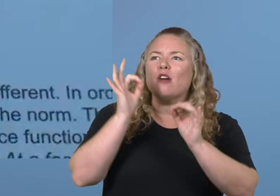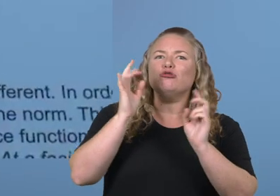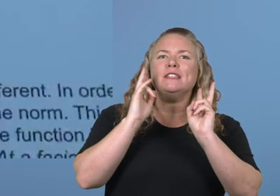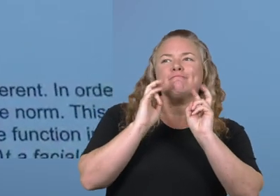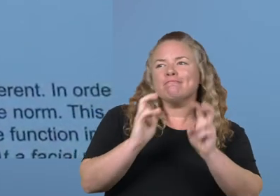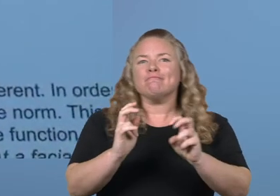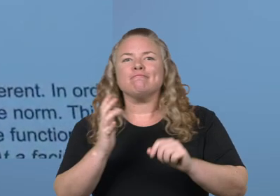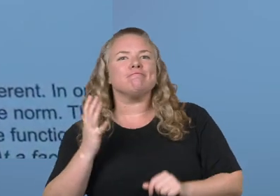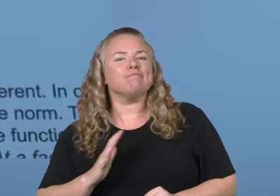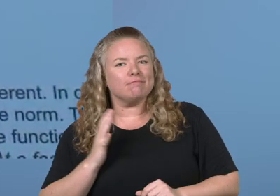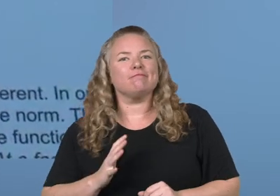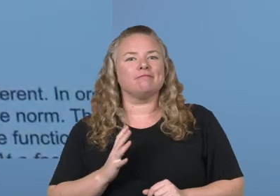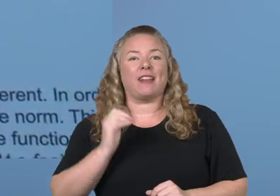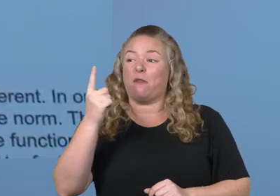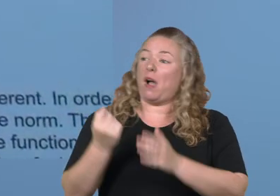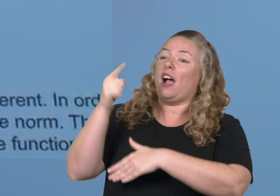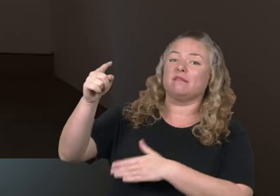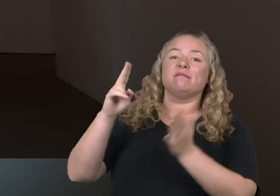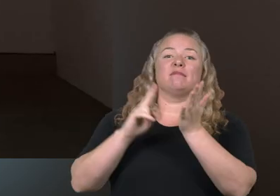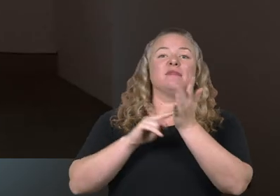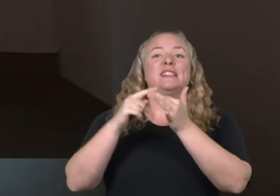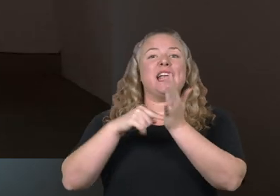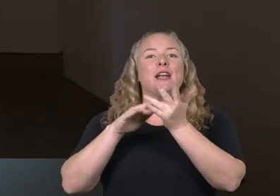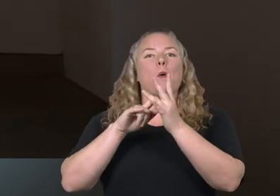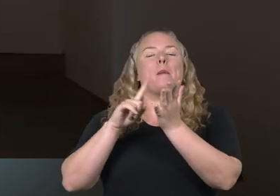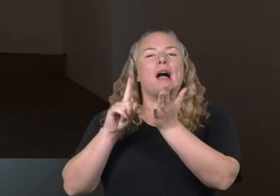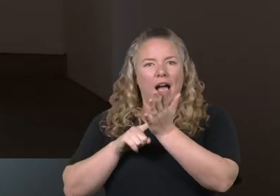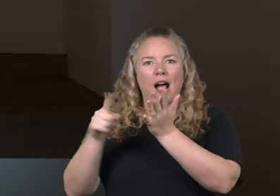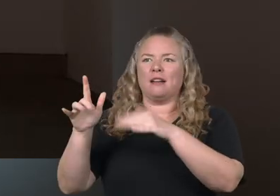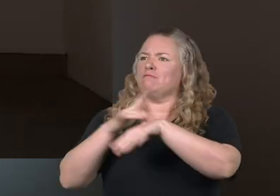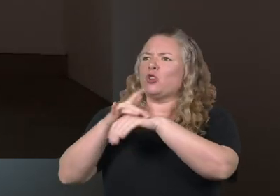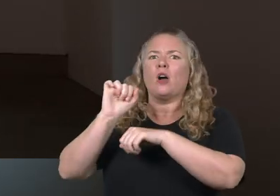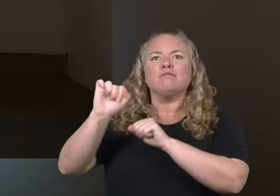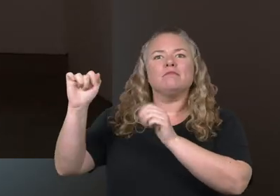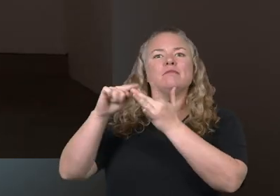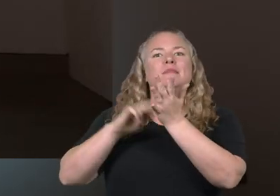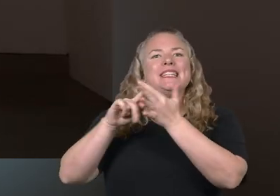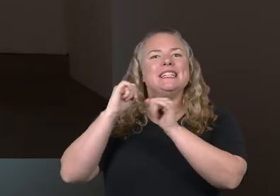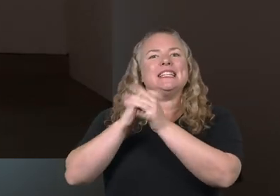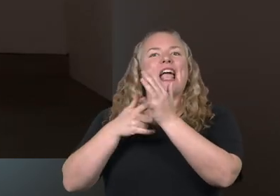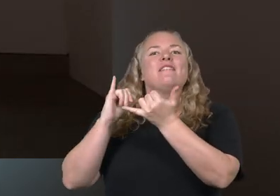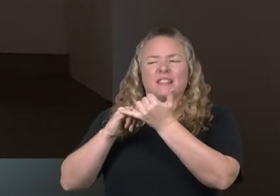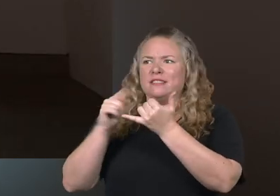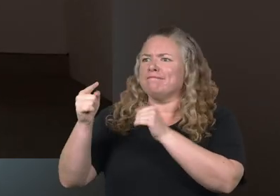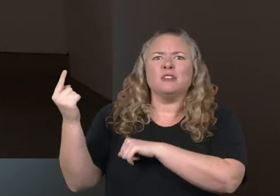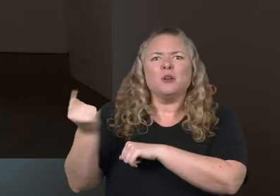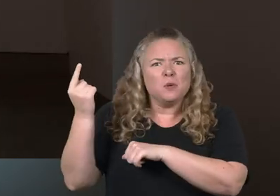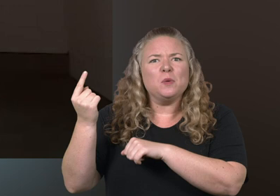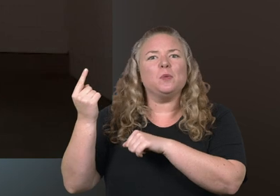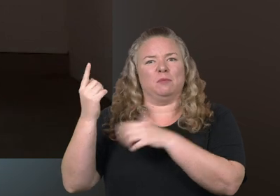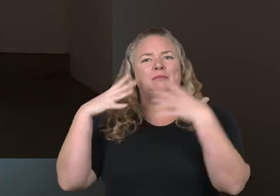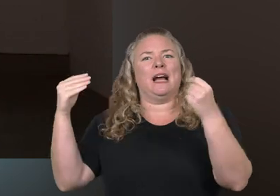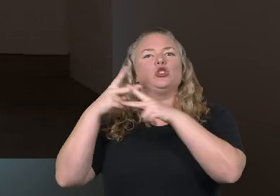inquiry. And one is called Niet Normaal, which was a show which somebody called Ina Havers, a Dutch